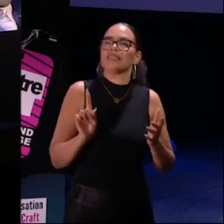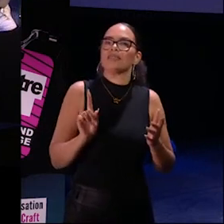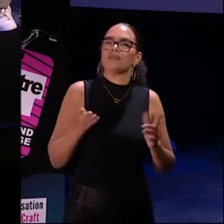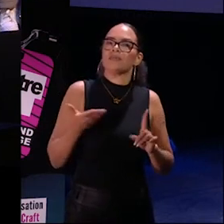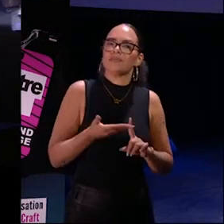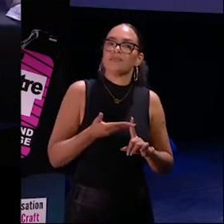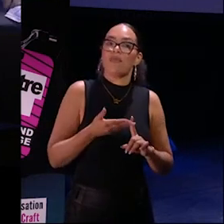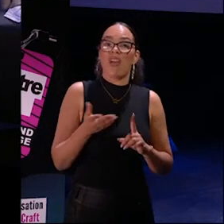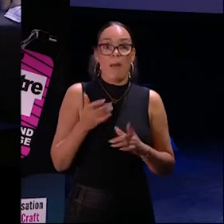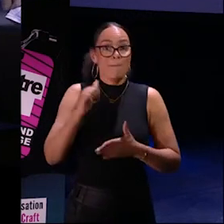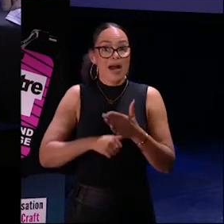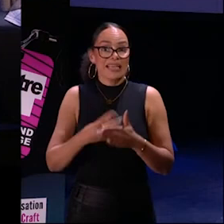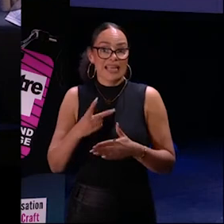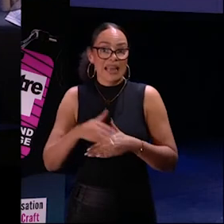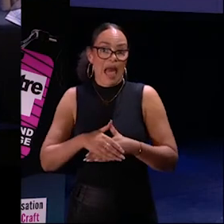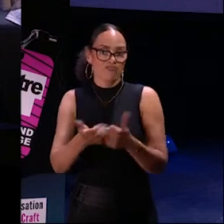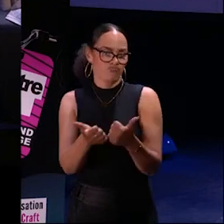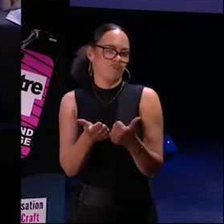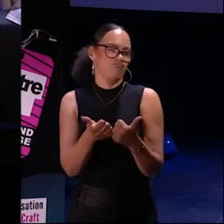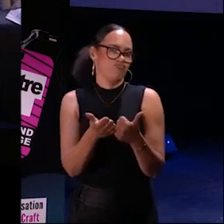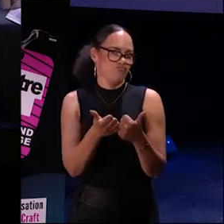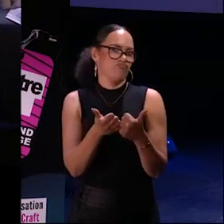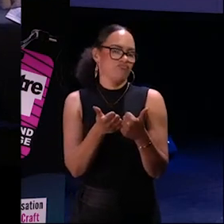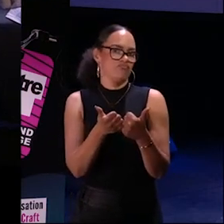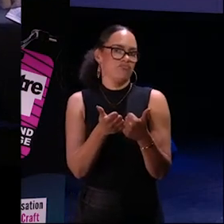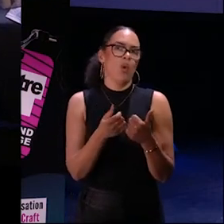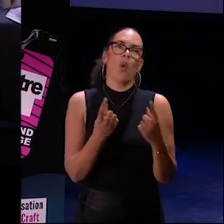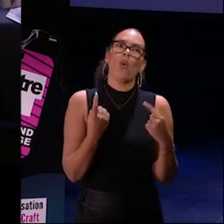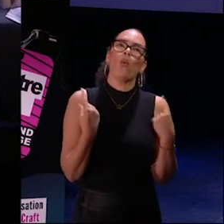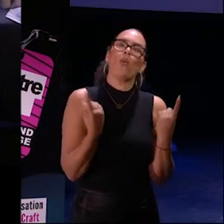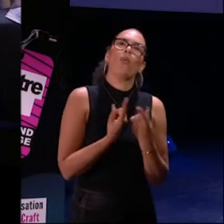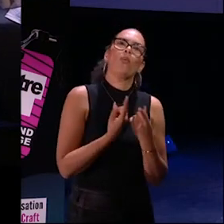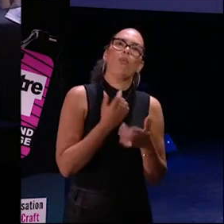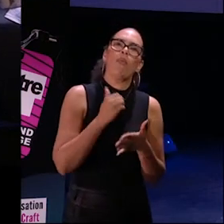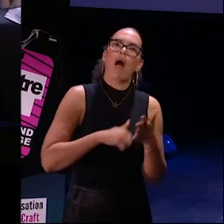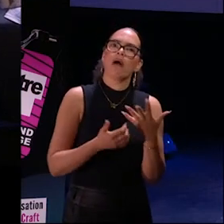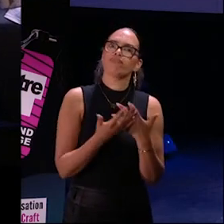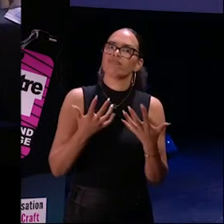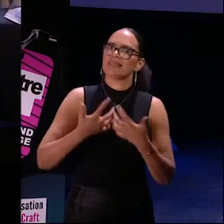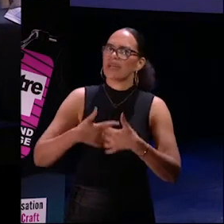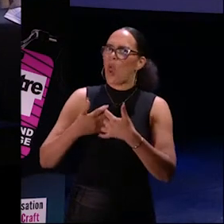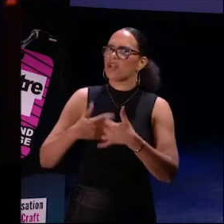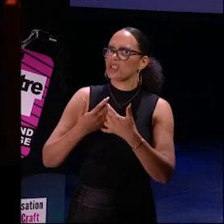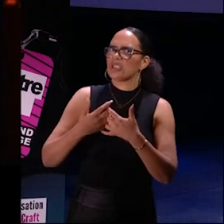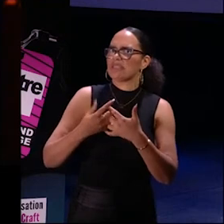If you can buy it secondhand, then great. We buy quite a lot of technology secondhand